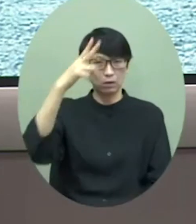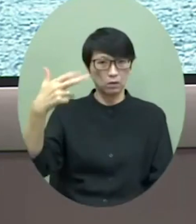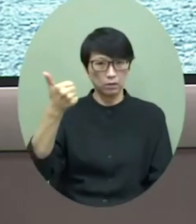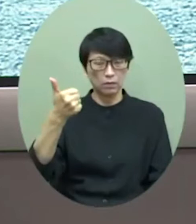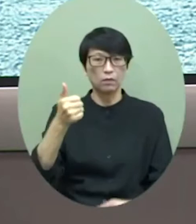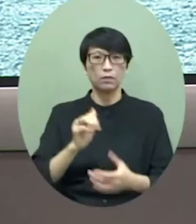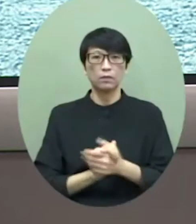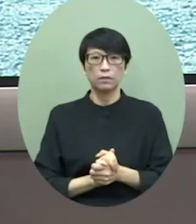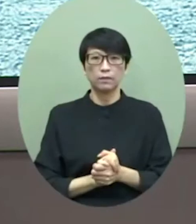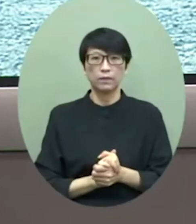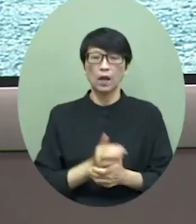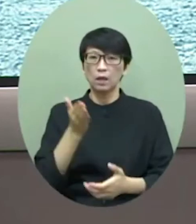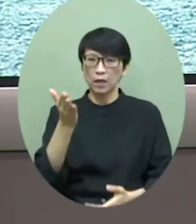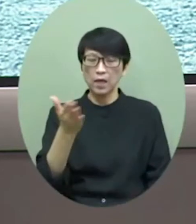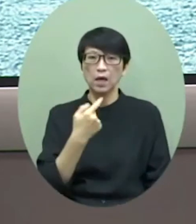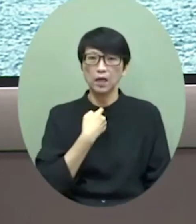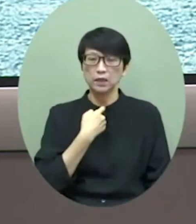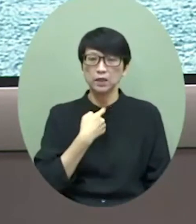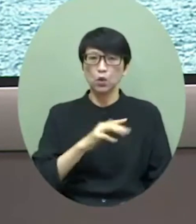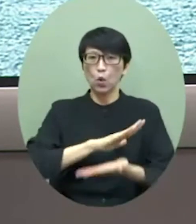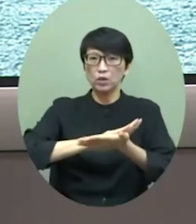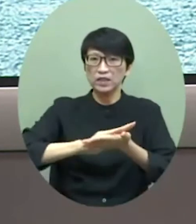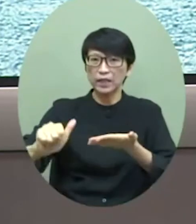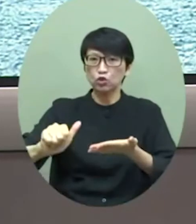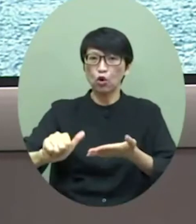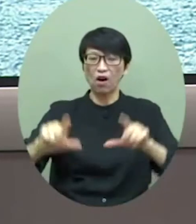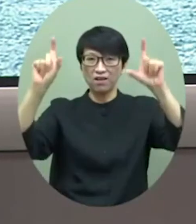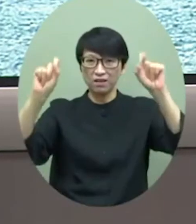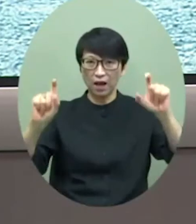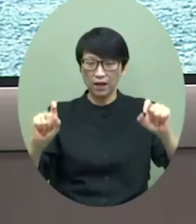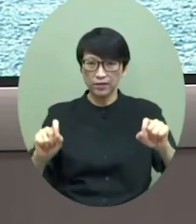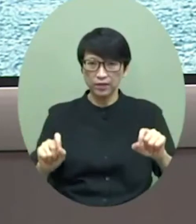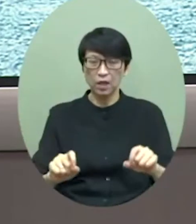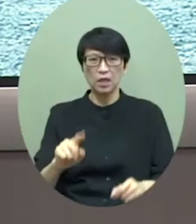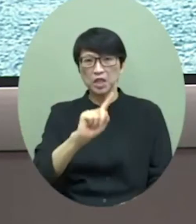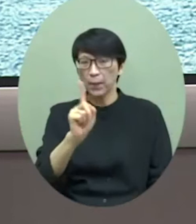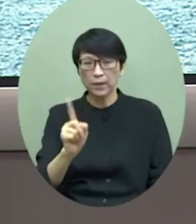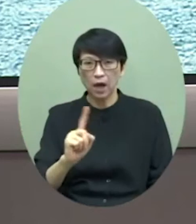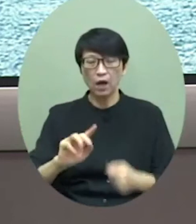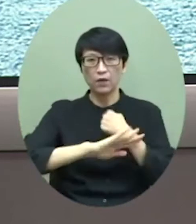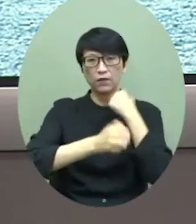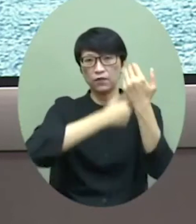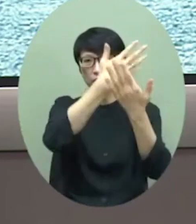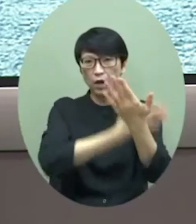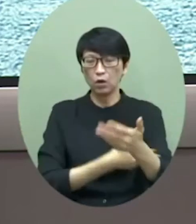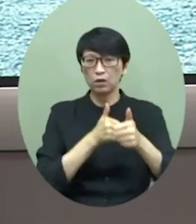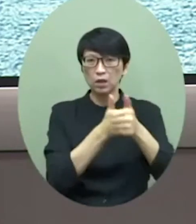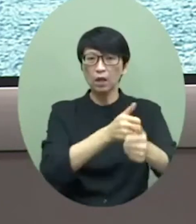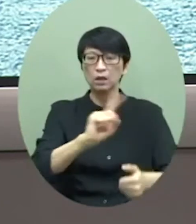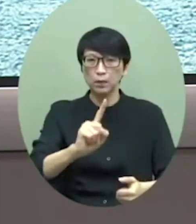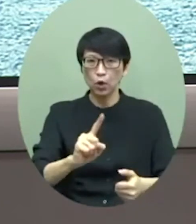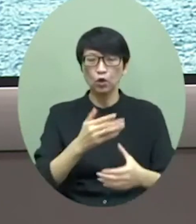keep an open mind. That is, even if there is a need to defer the election, that the chief executive, you have to explain clearly